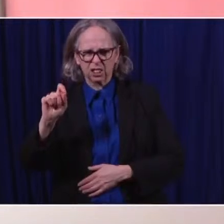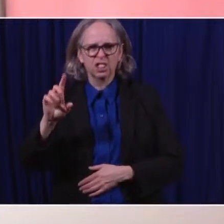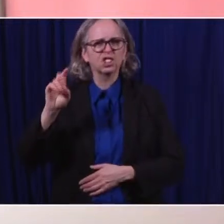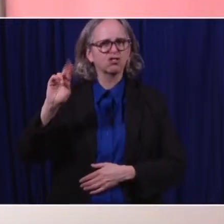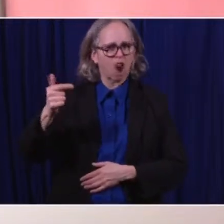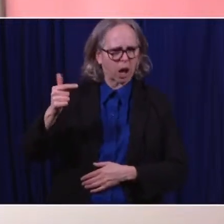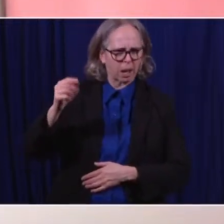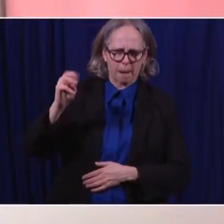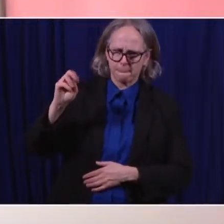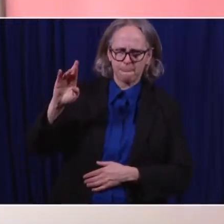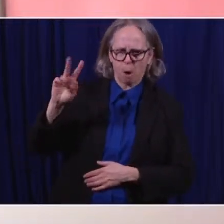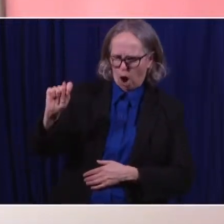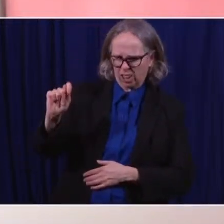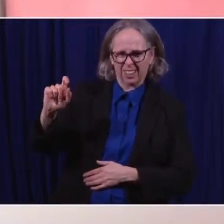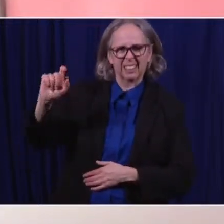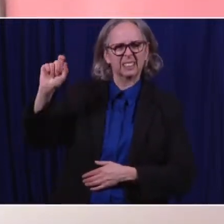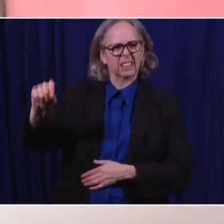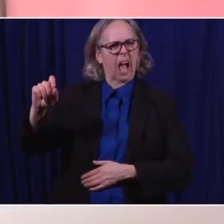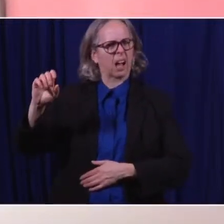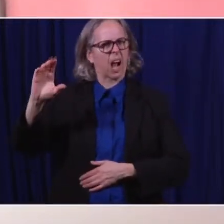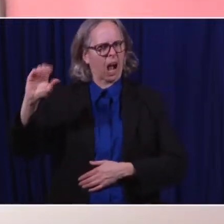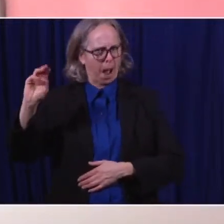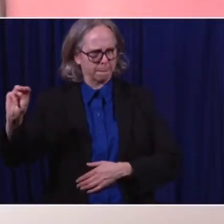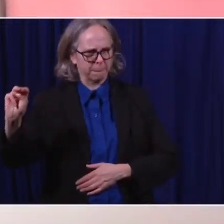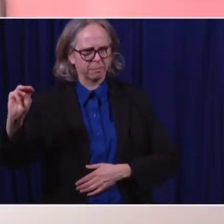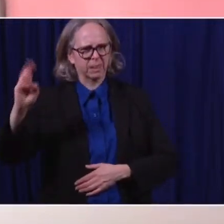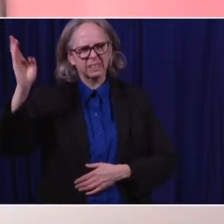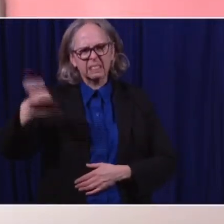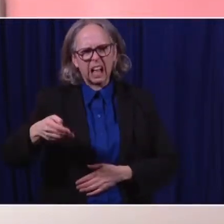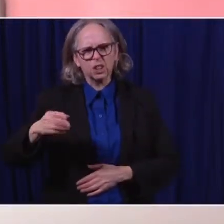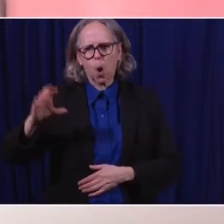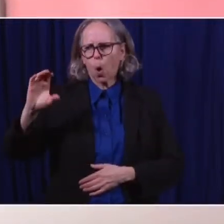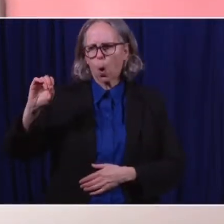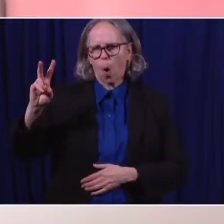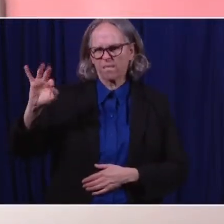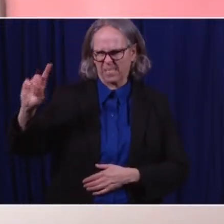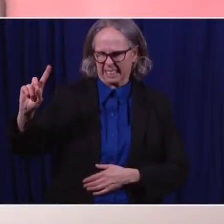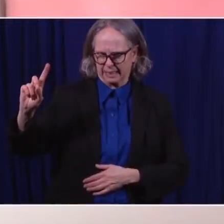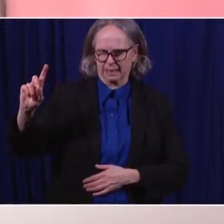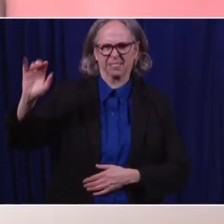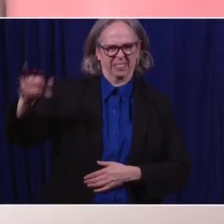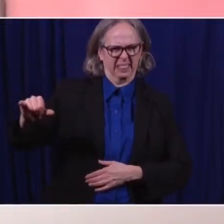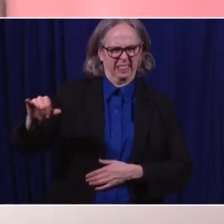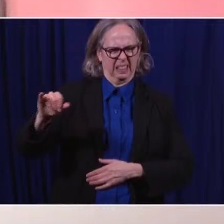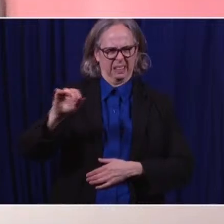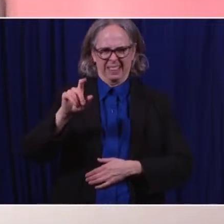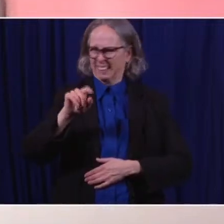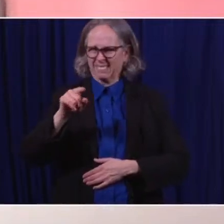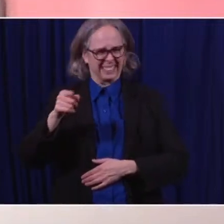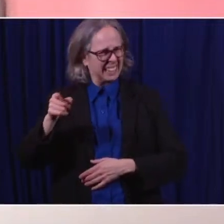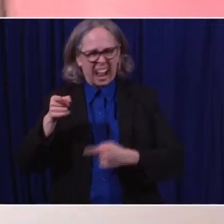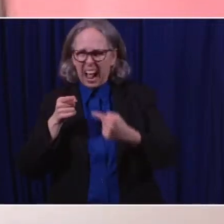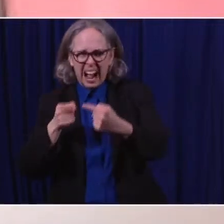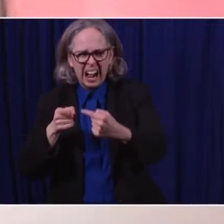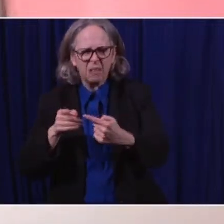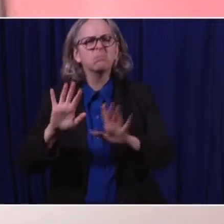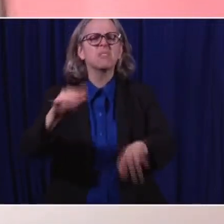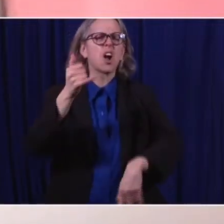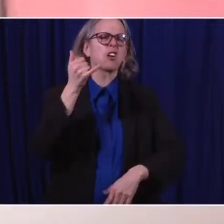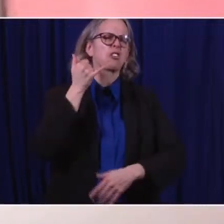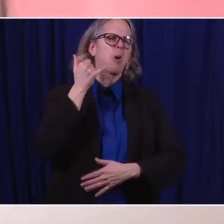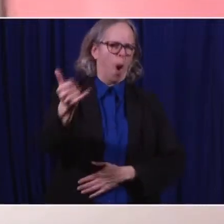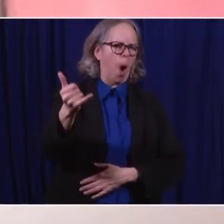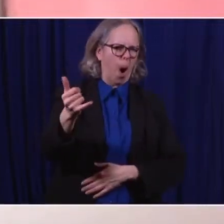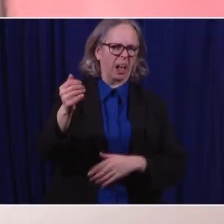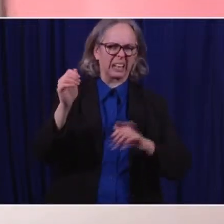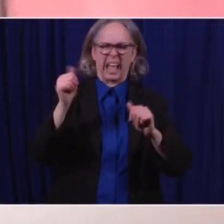discount-drugmart.com/COVID. If they are having any trouble whatsoever with the website, they can always call any of our locations, and our hardworking staff will be more